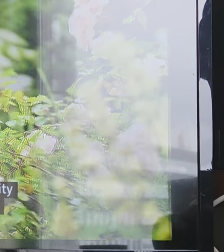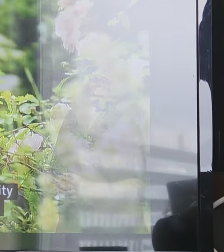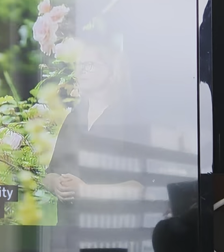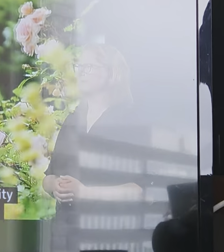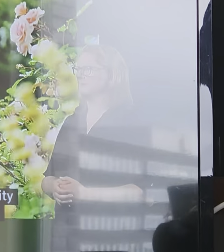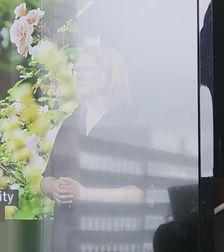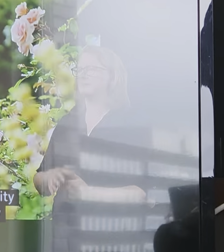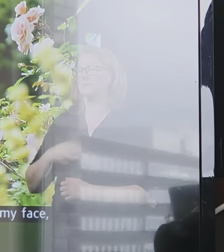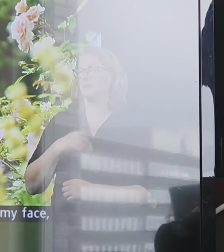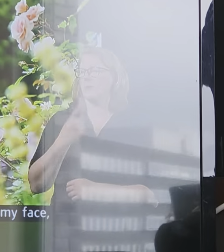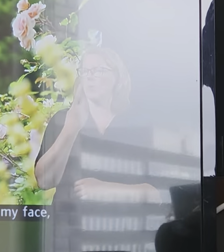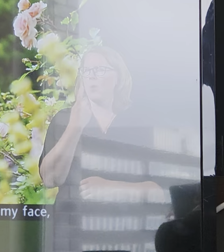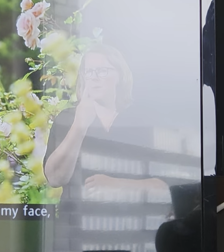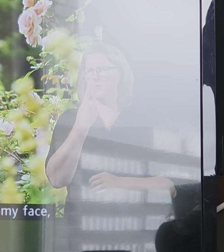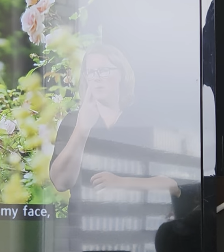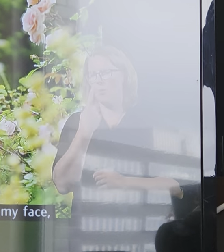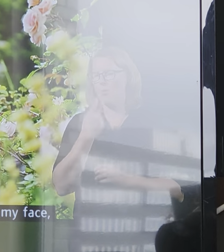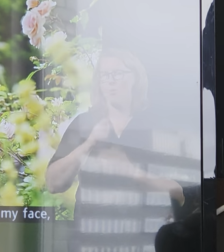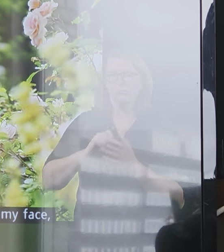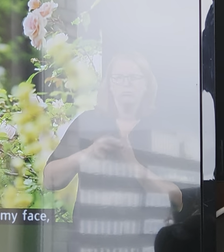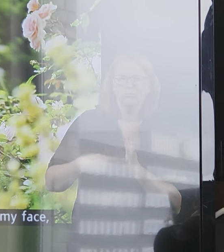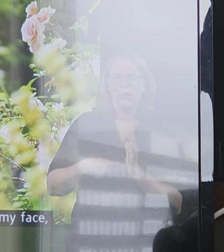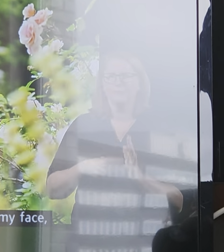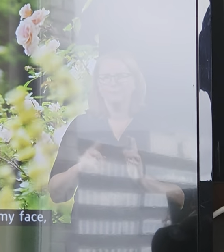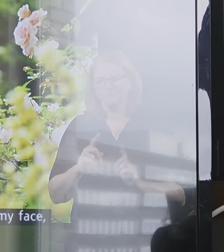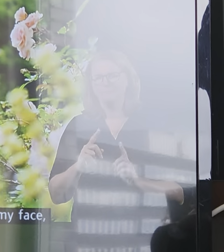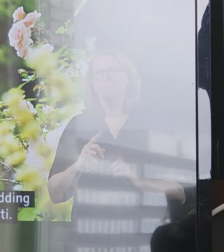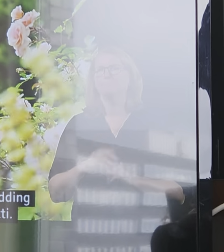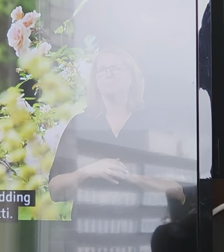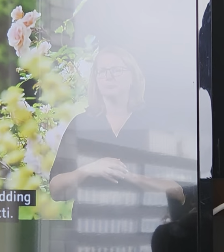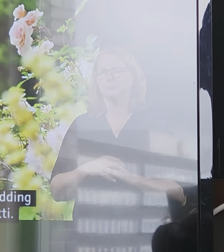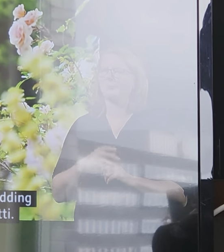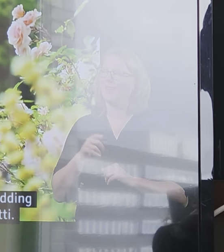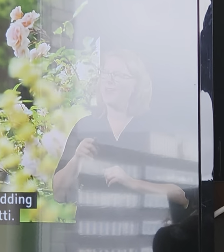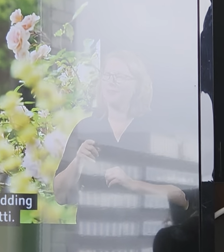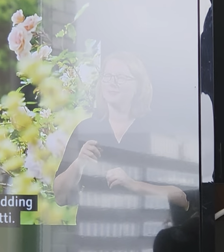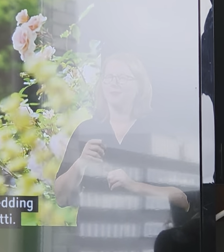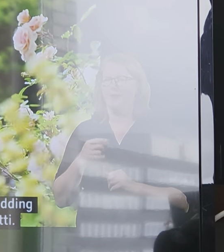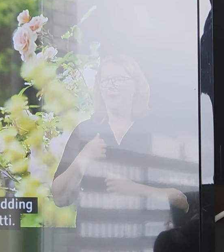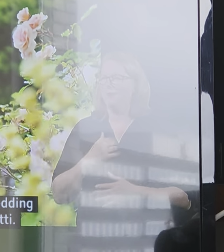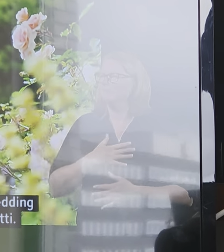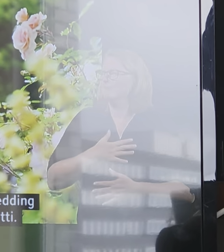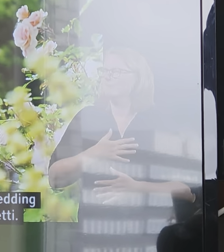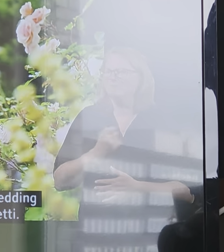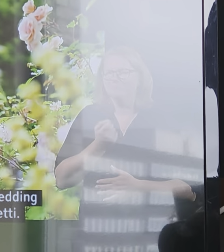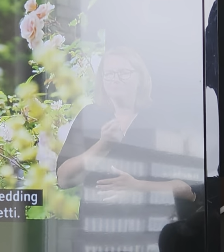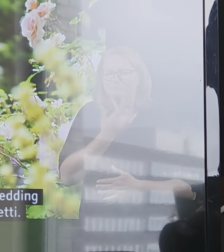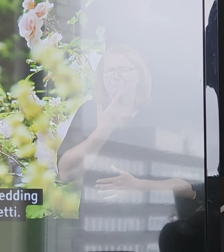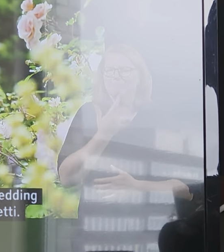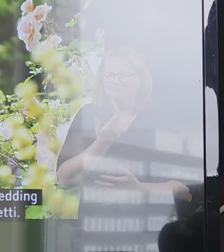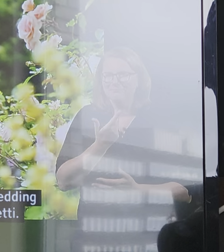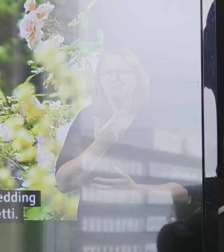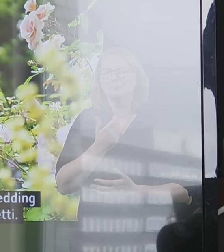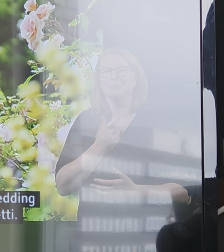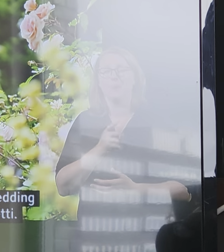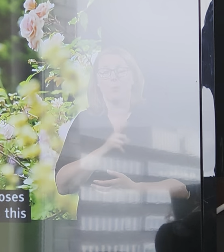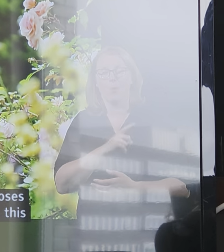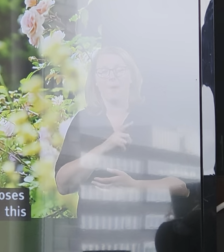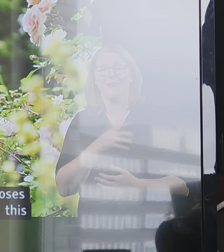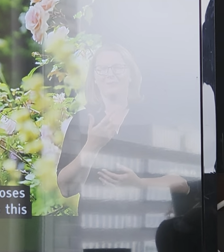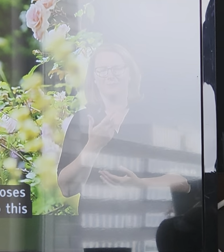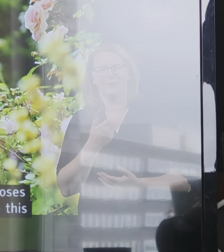Last activity in the garden today that is bringing a smile on my face, as we've got a family wedding and I'm making